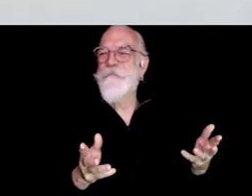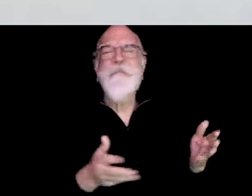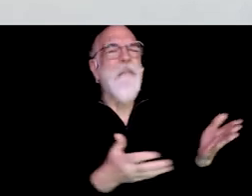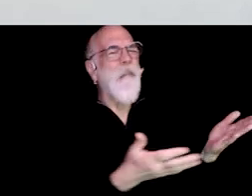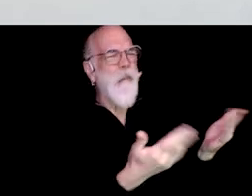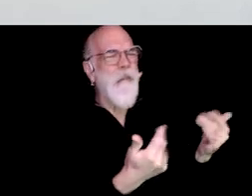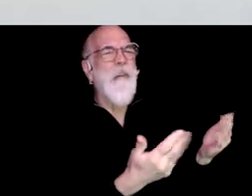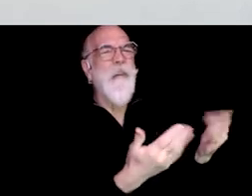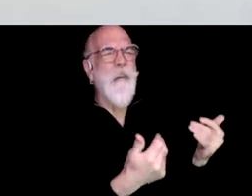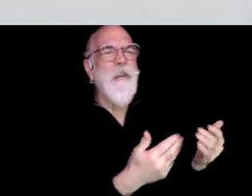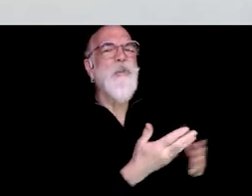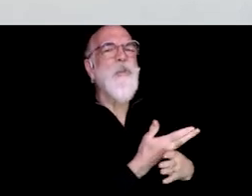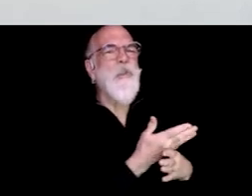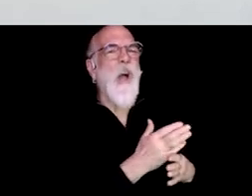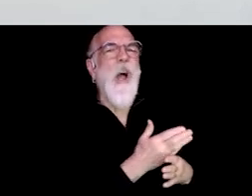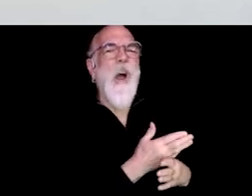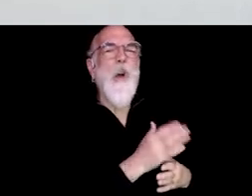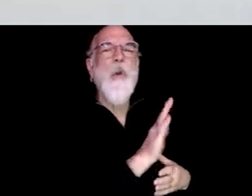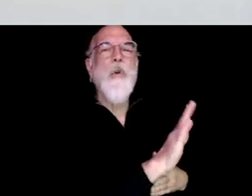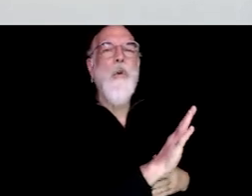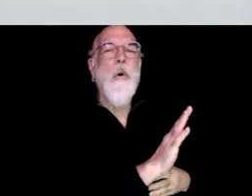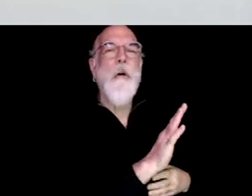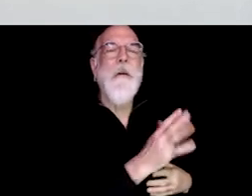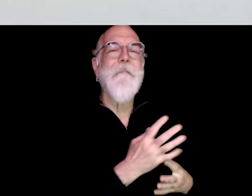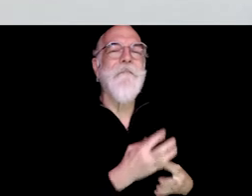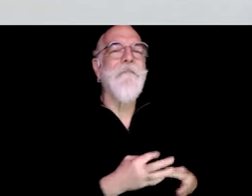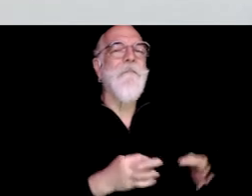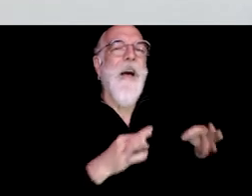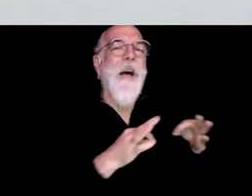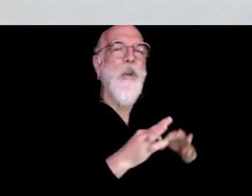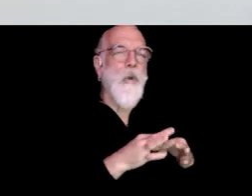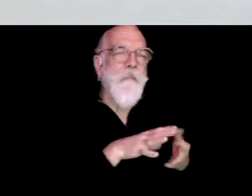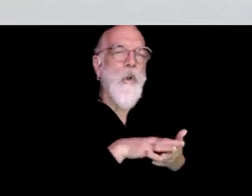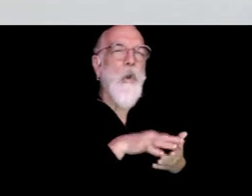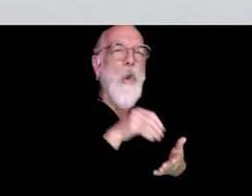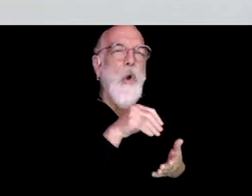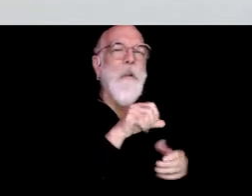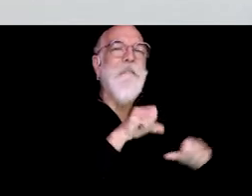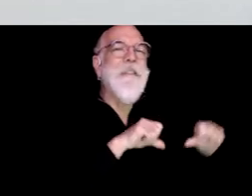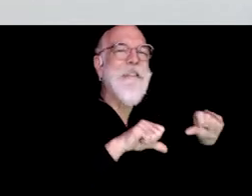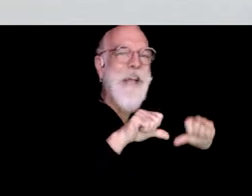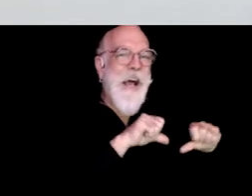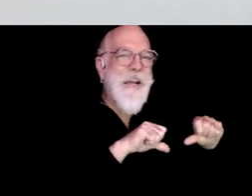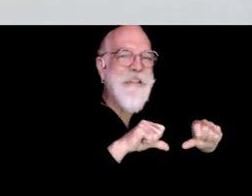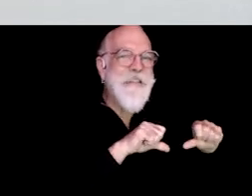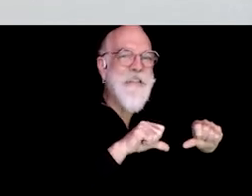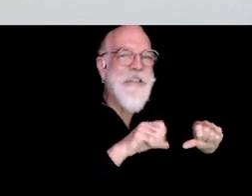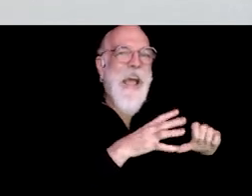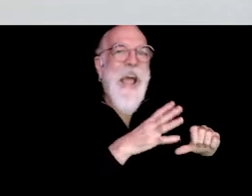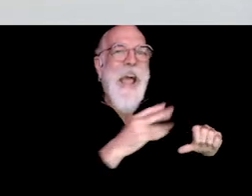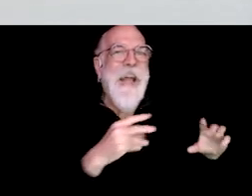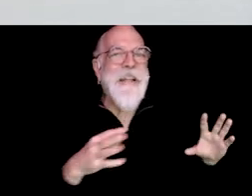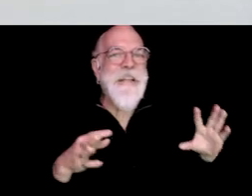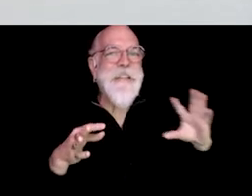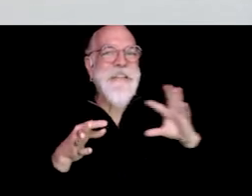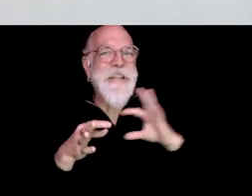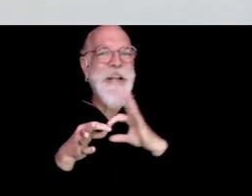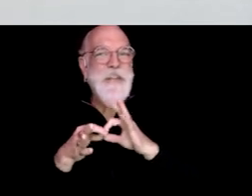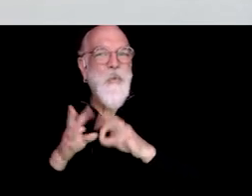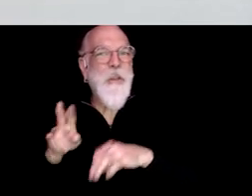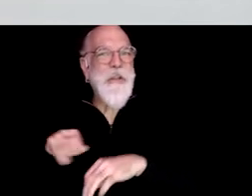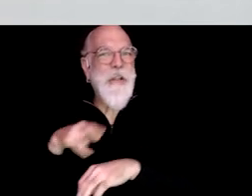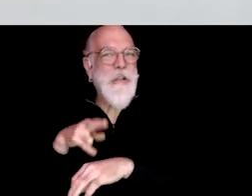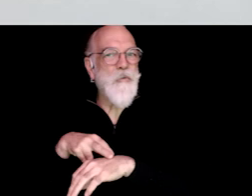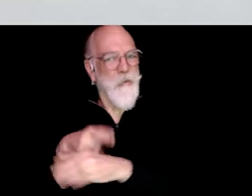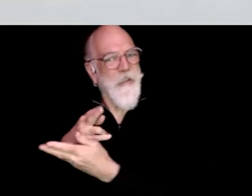the value of connection in science, the kind that you're talking about with this eagle, of the way of understanding?